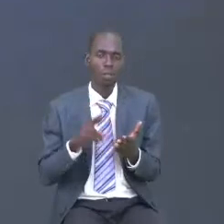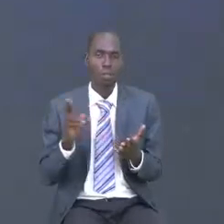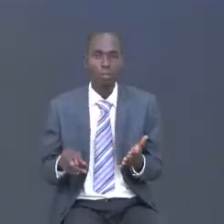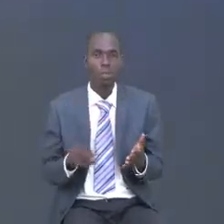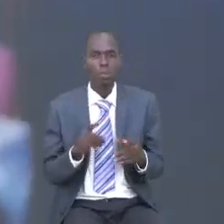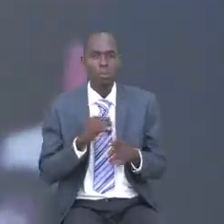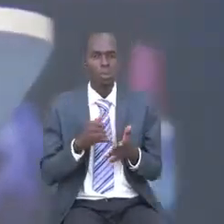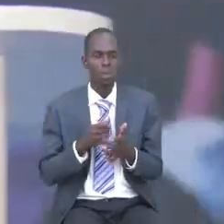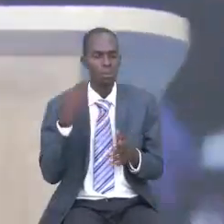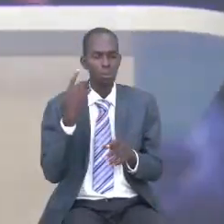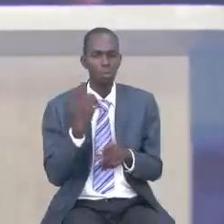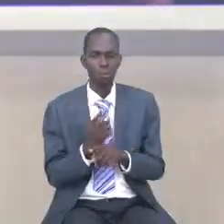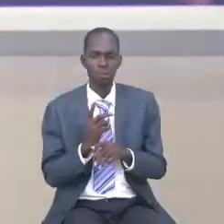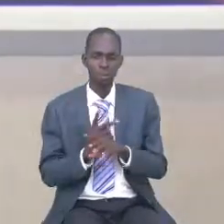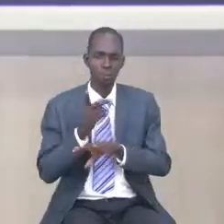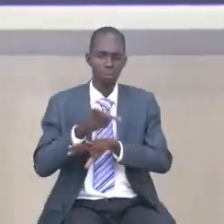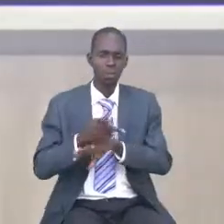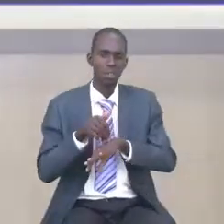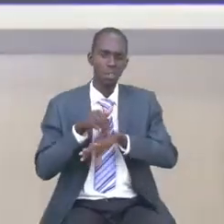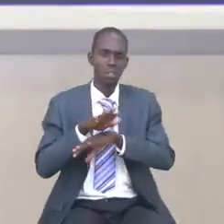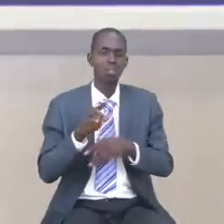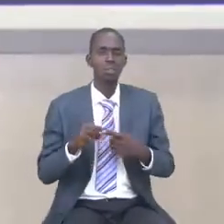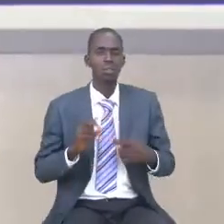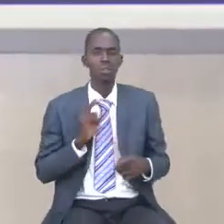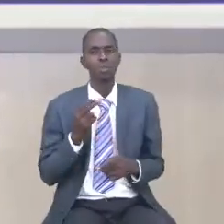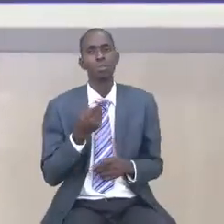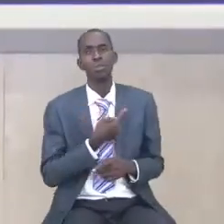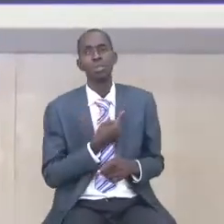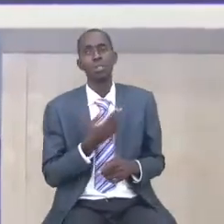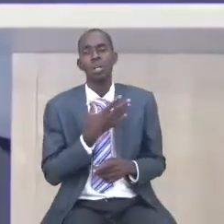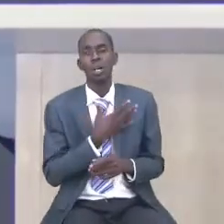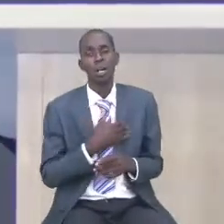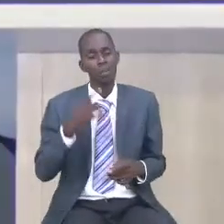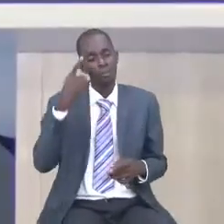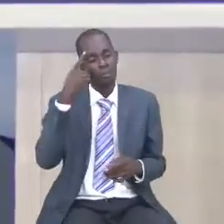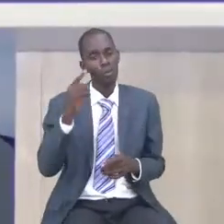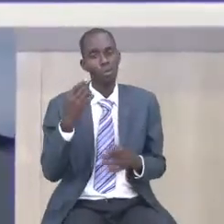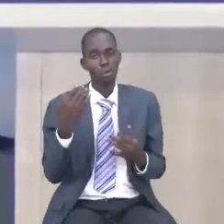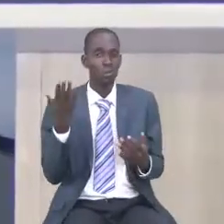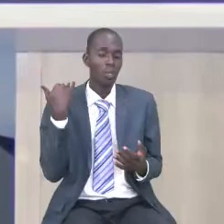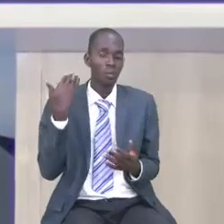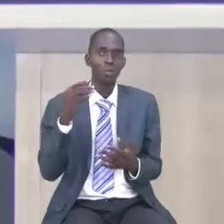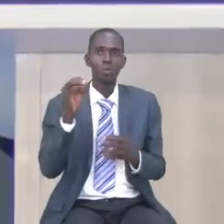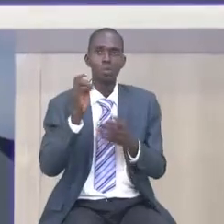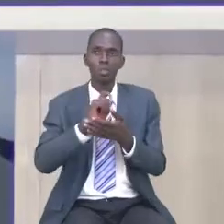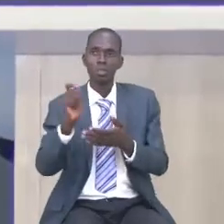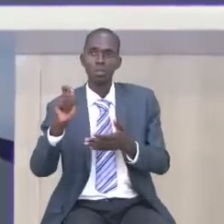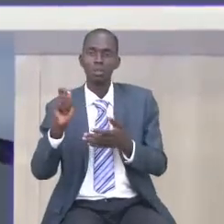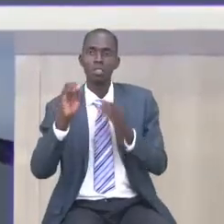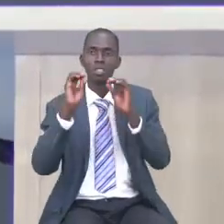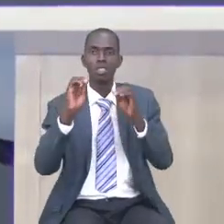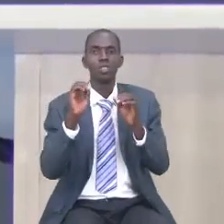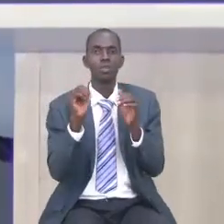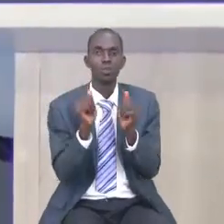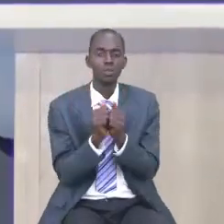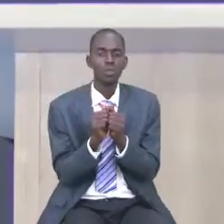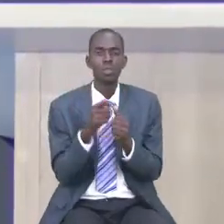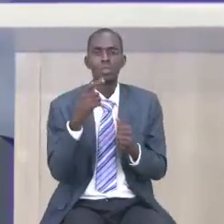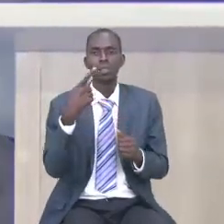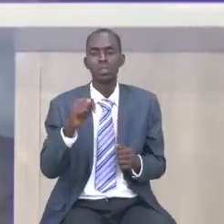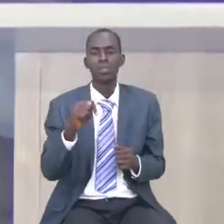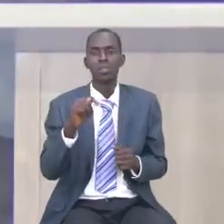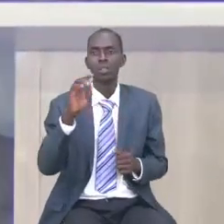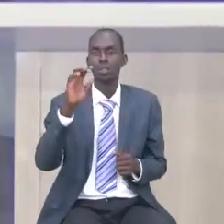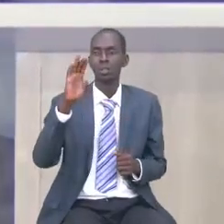of online learning. They just take the chalkboard and wrote everything. We don't learn like that today. We